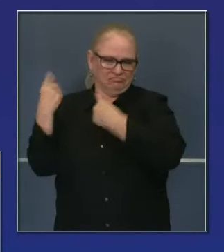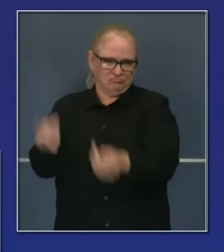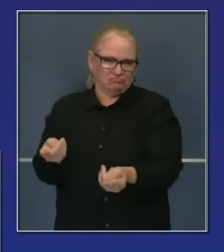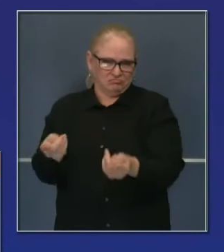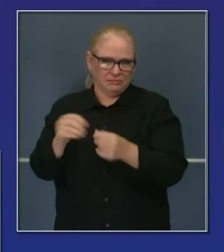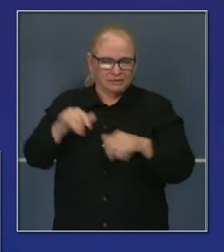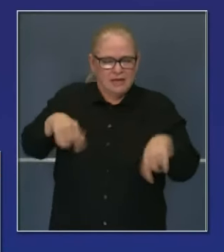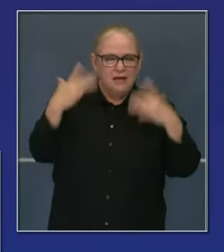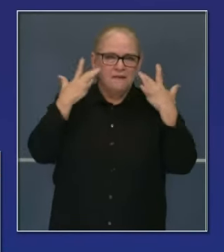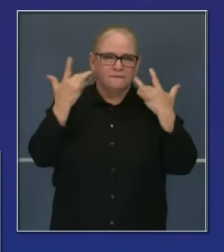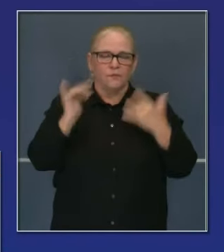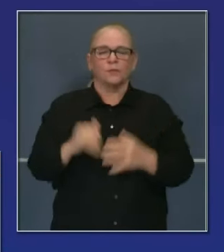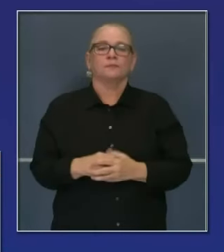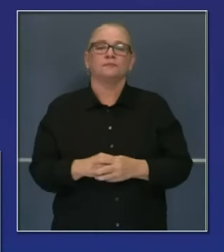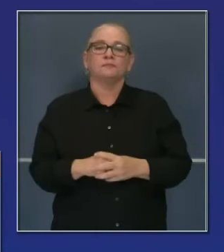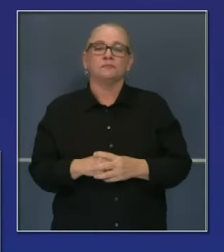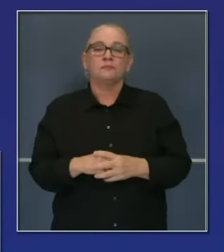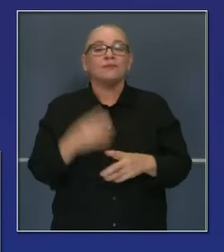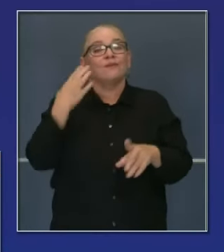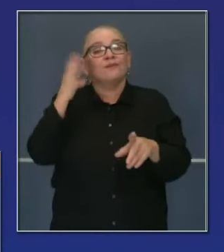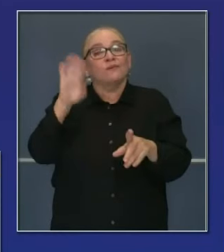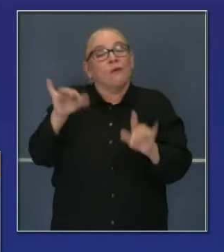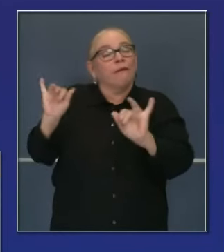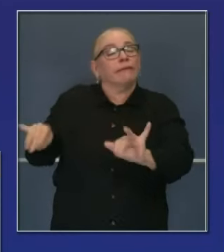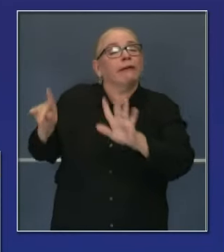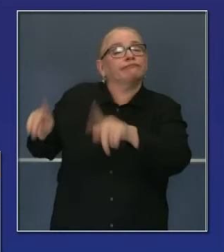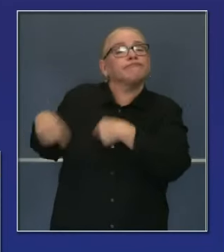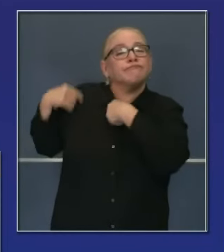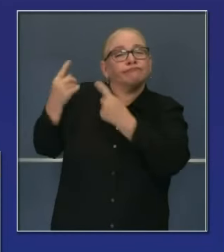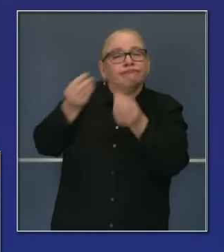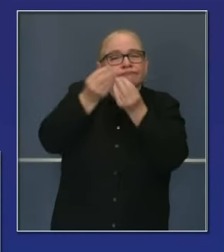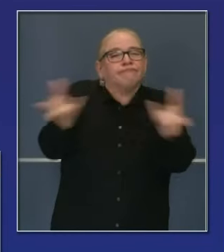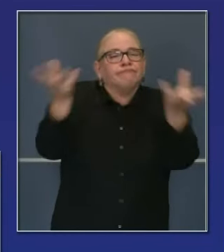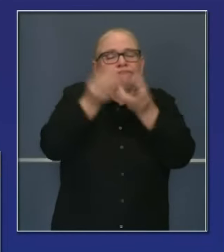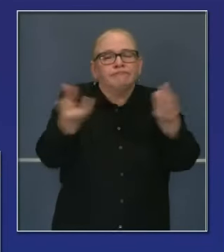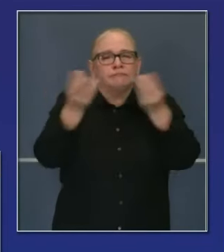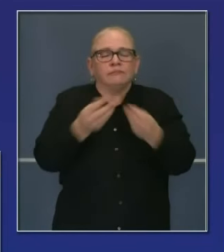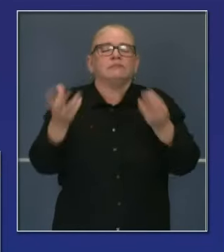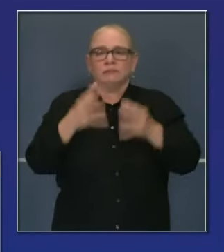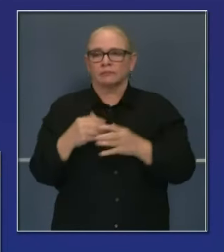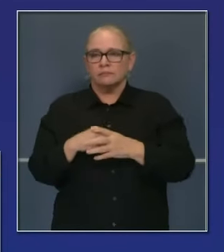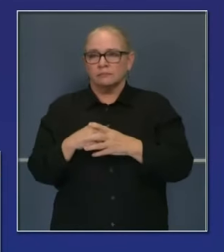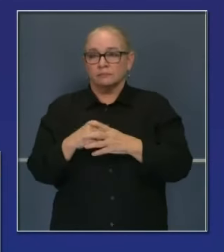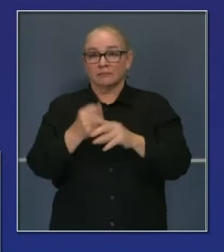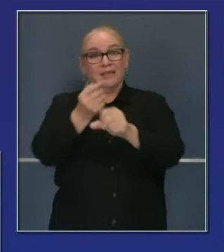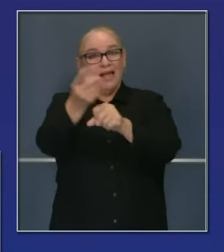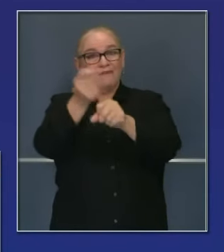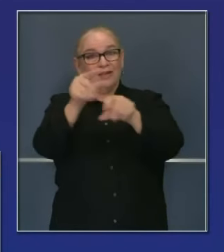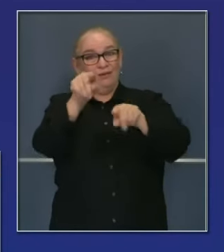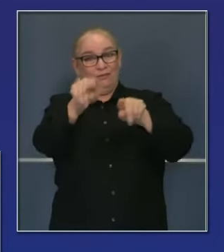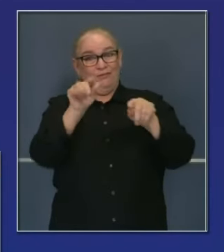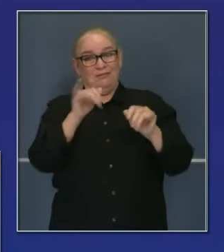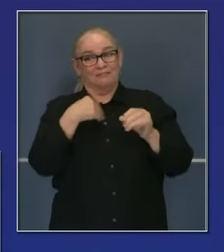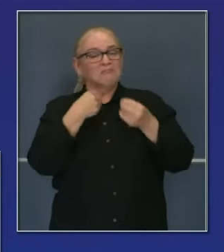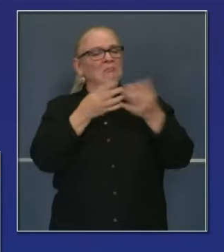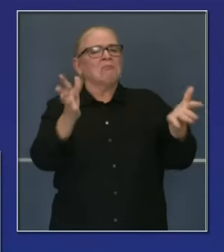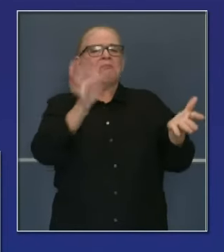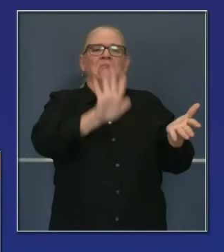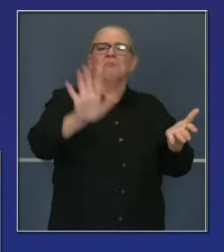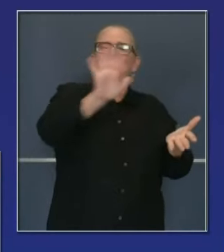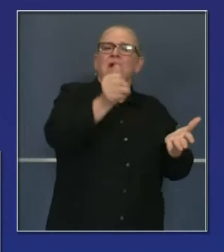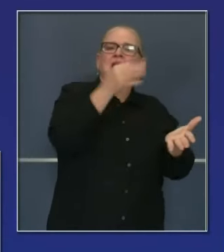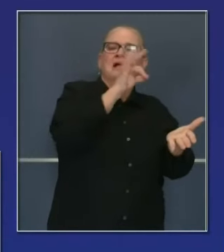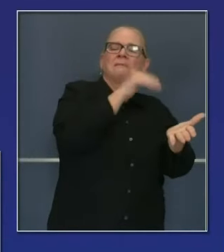typical due course here in the state of California. Just consider 19 million annual flu shots typically distributed here in the state